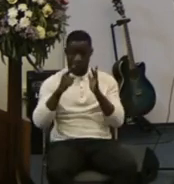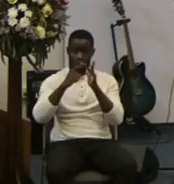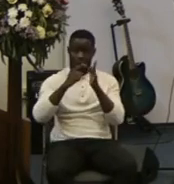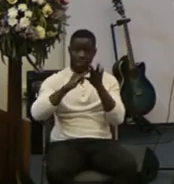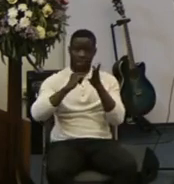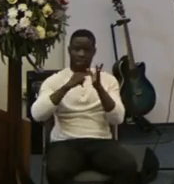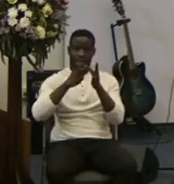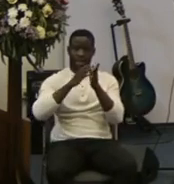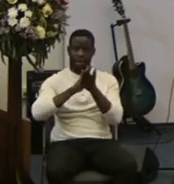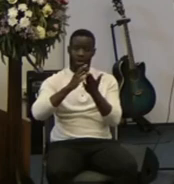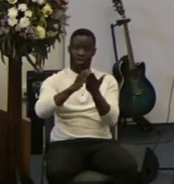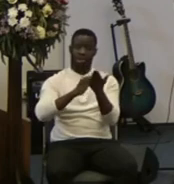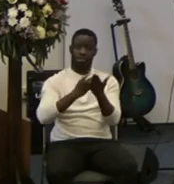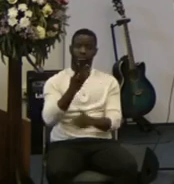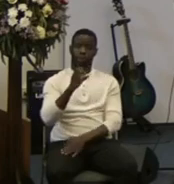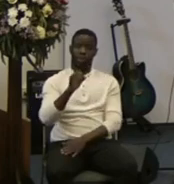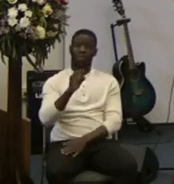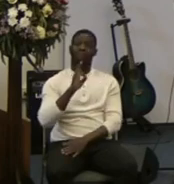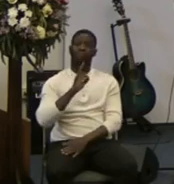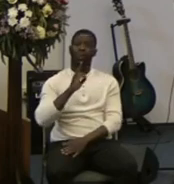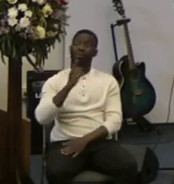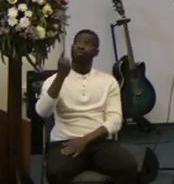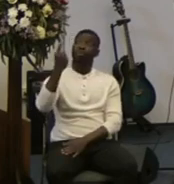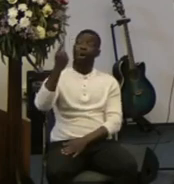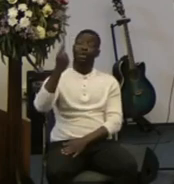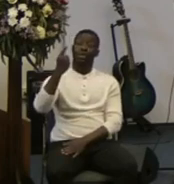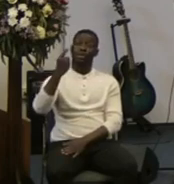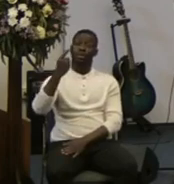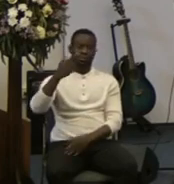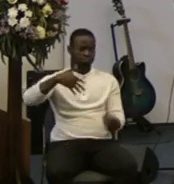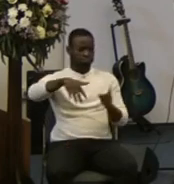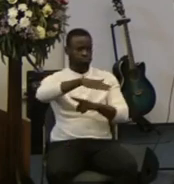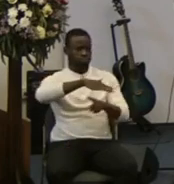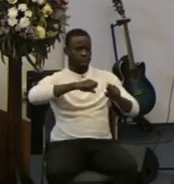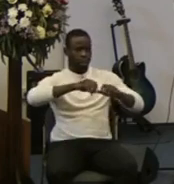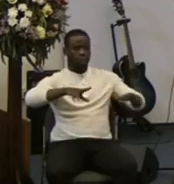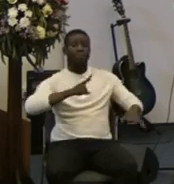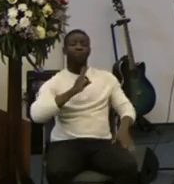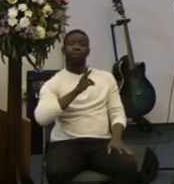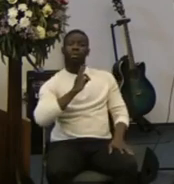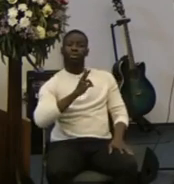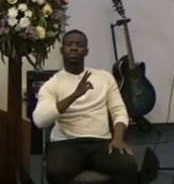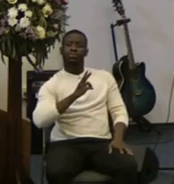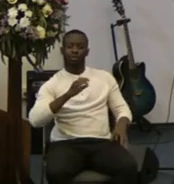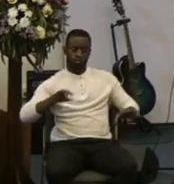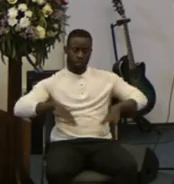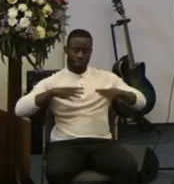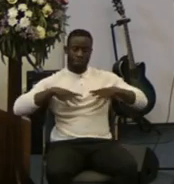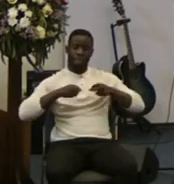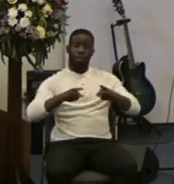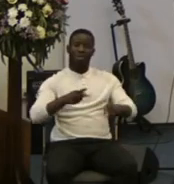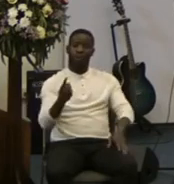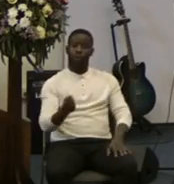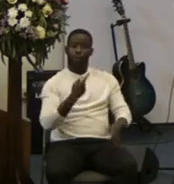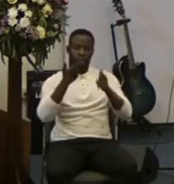Isaiah chapter 40, a voice of one crying in the wilderness, prepare the way for the